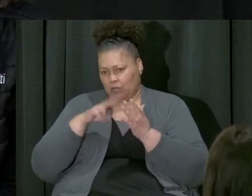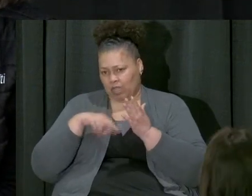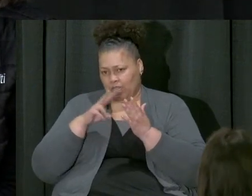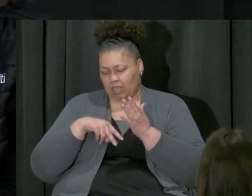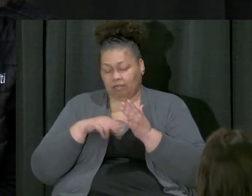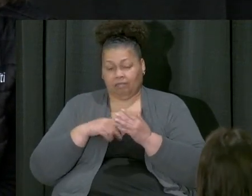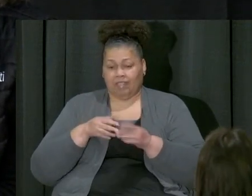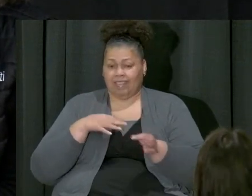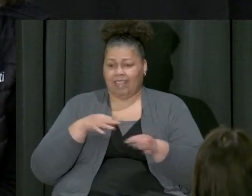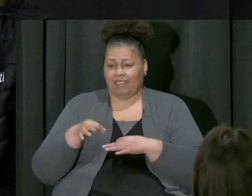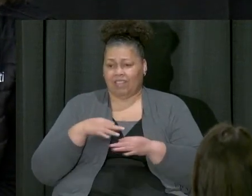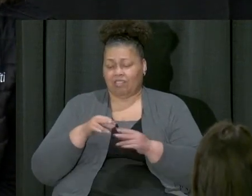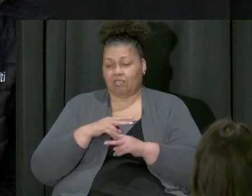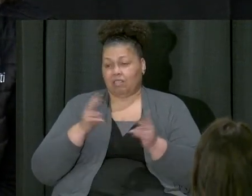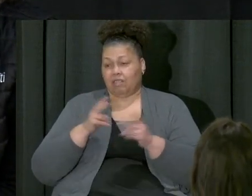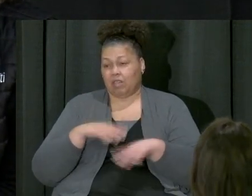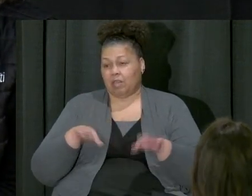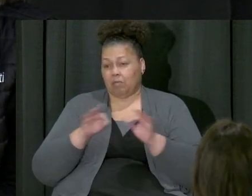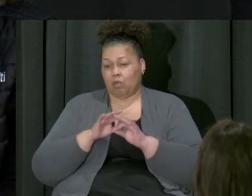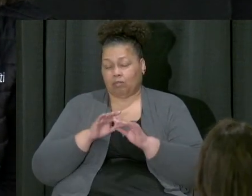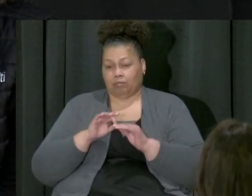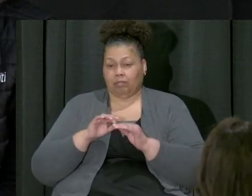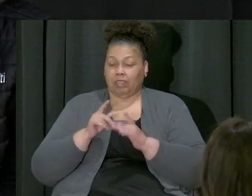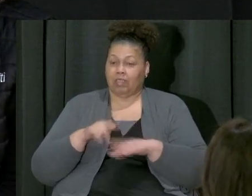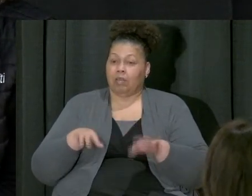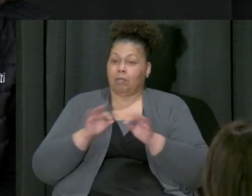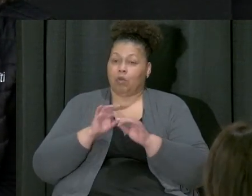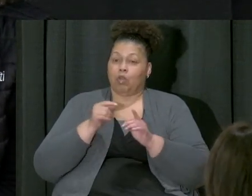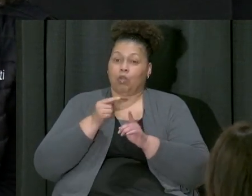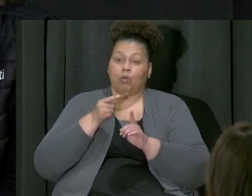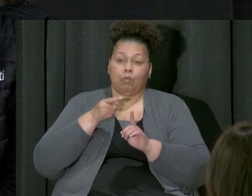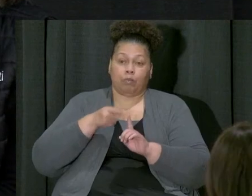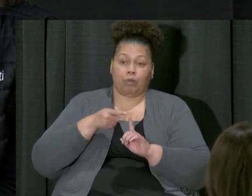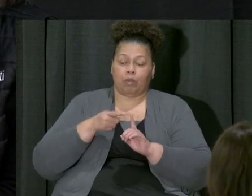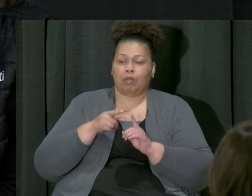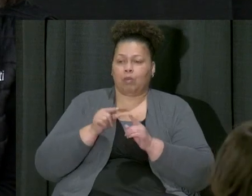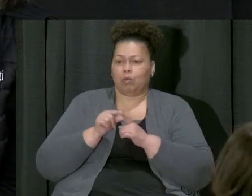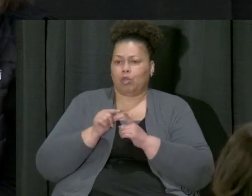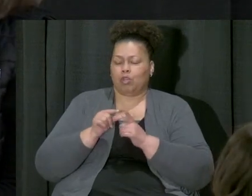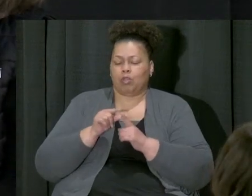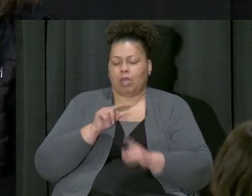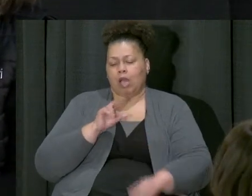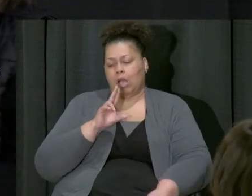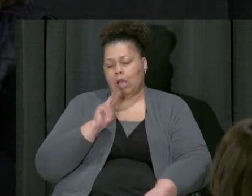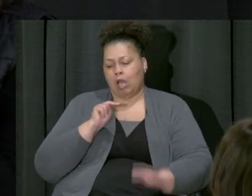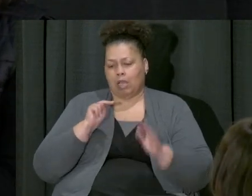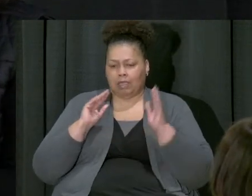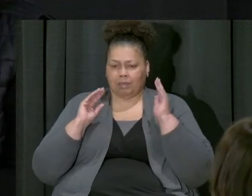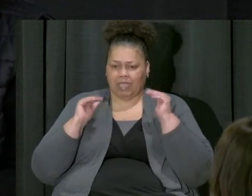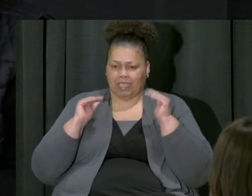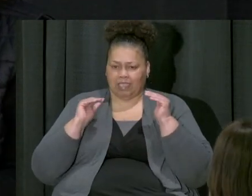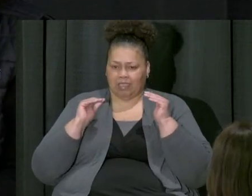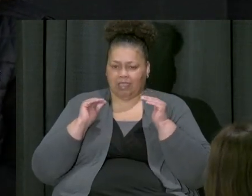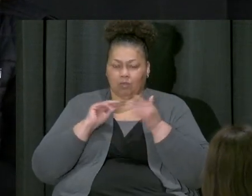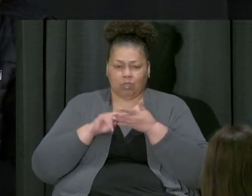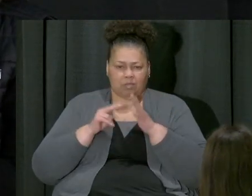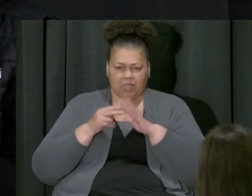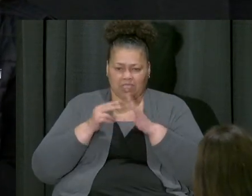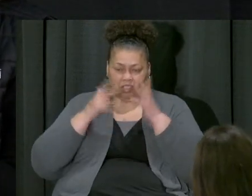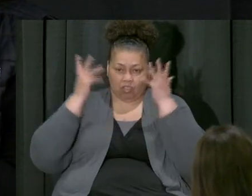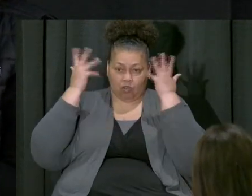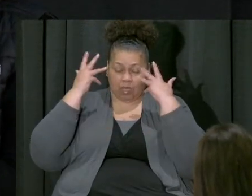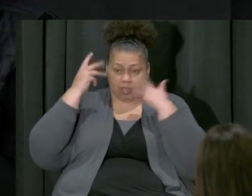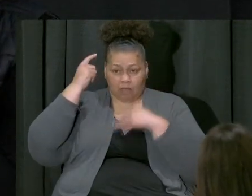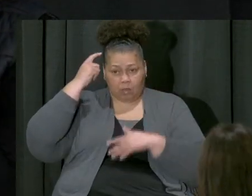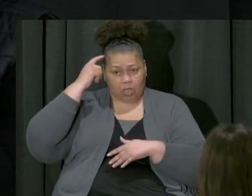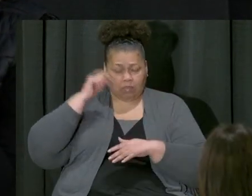very important, and the key word is unexpected. Mm. What it means is that the rest of the brain is not